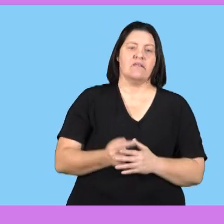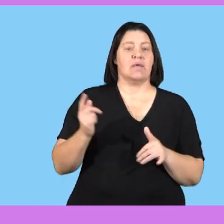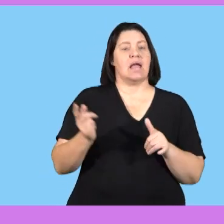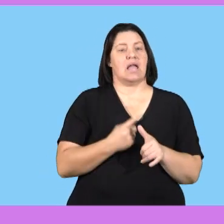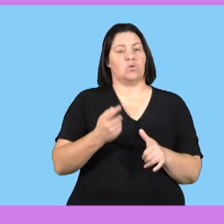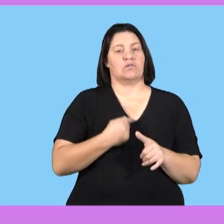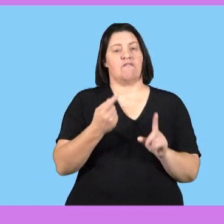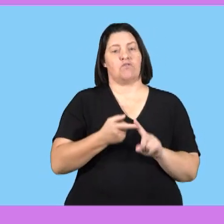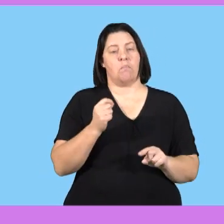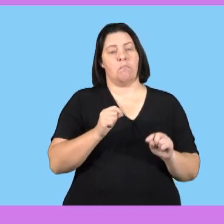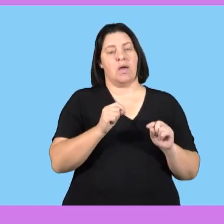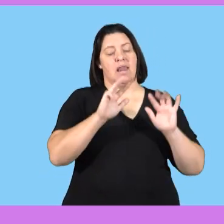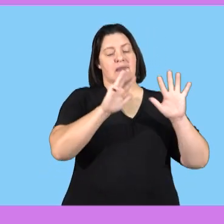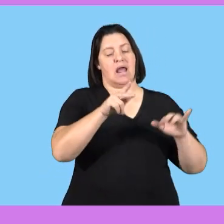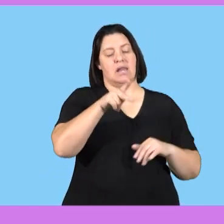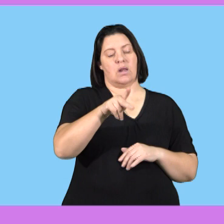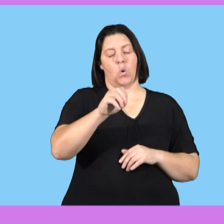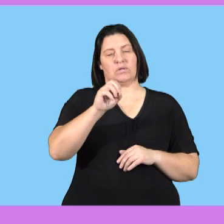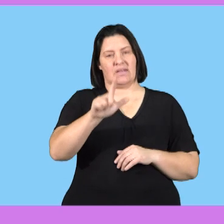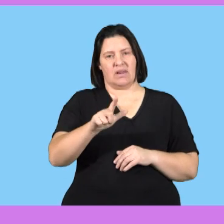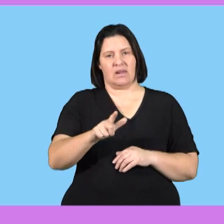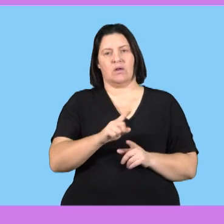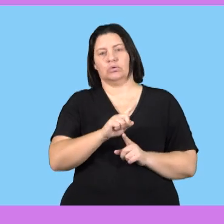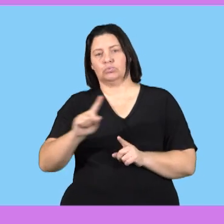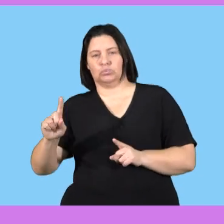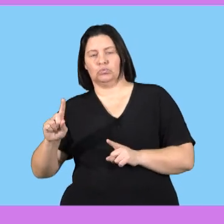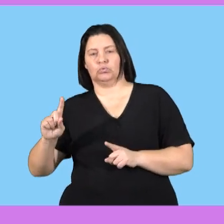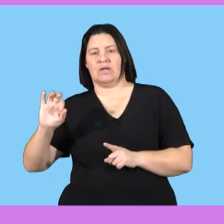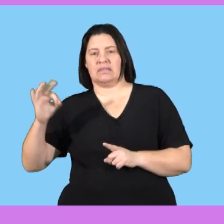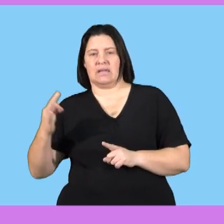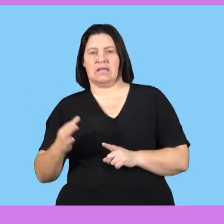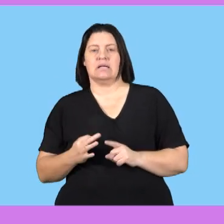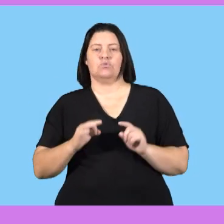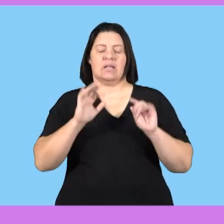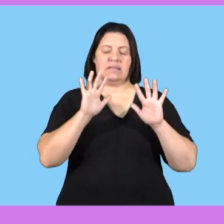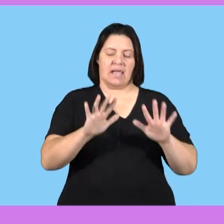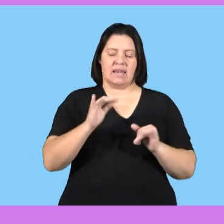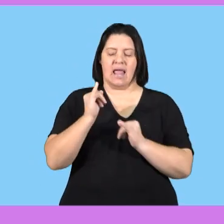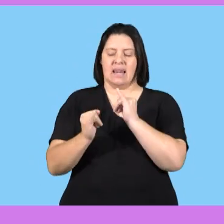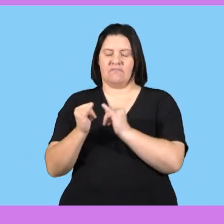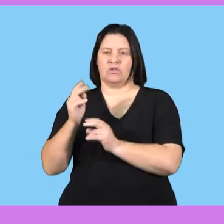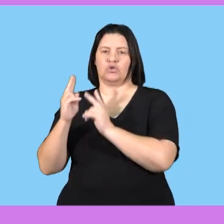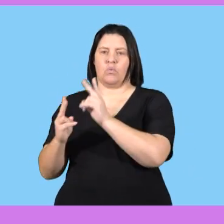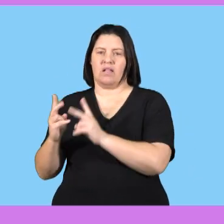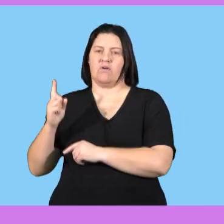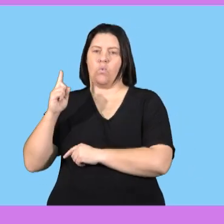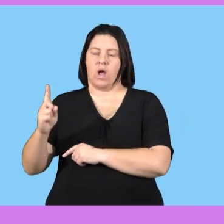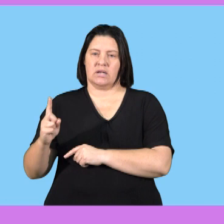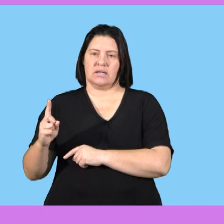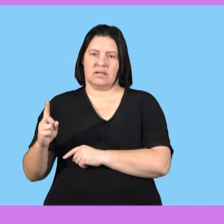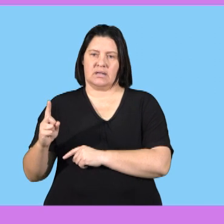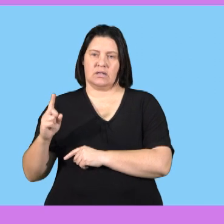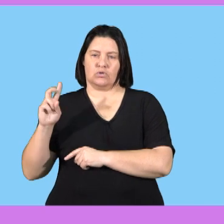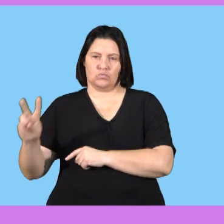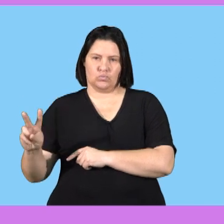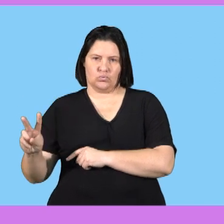I count right from 7 minutes past 9 to 3, so let's see, 10, 11, 12, 1, 2.